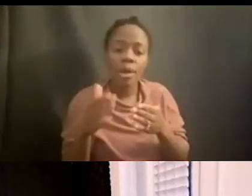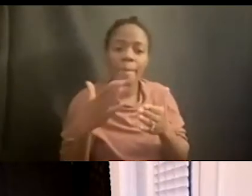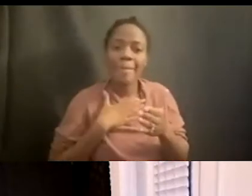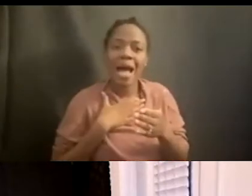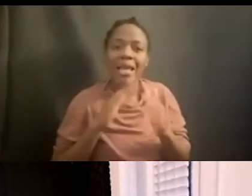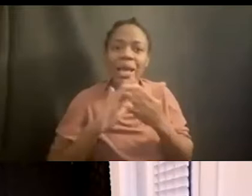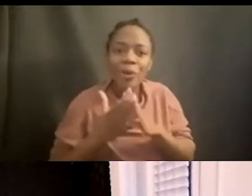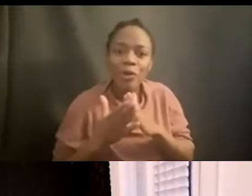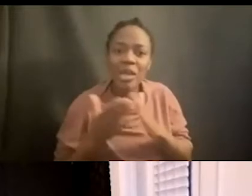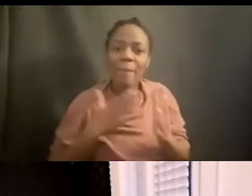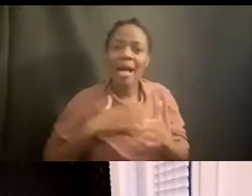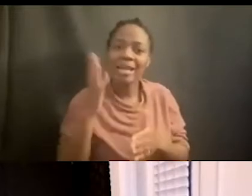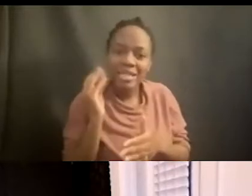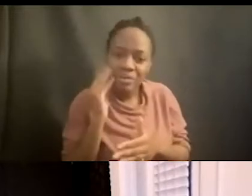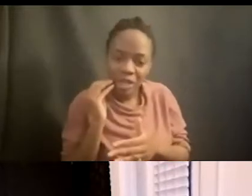what being a